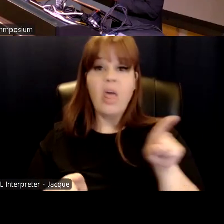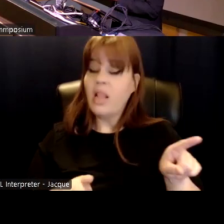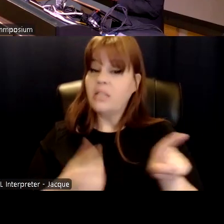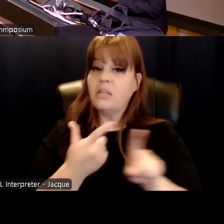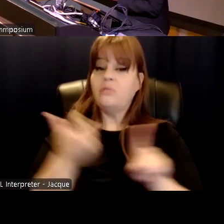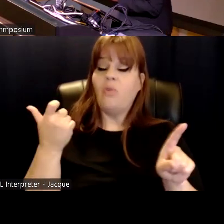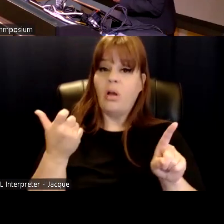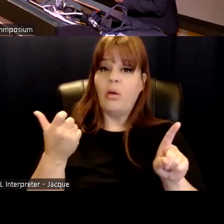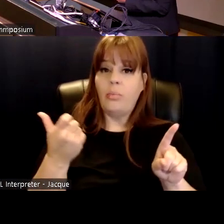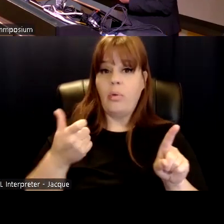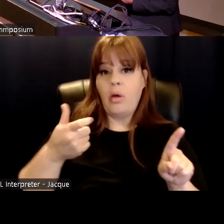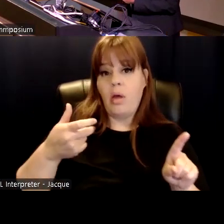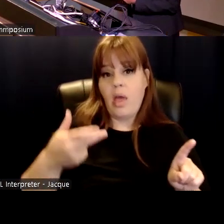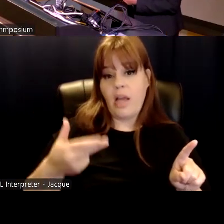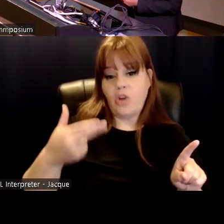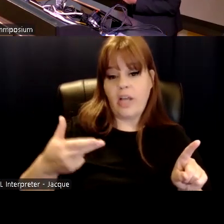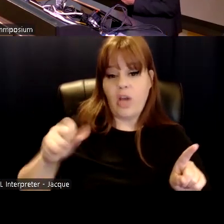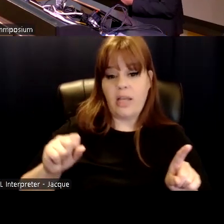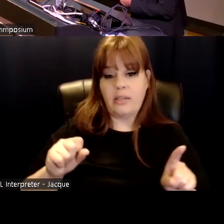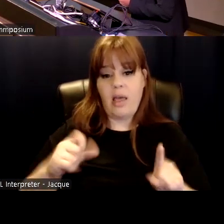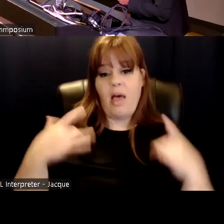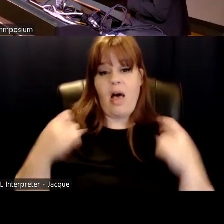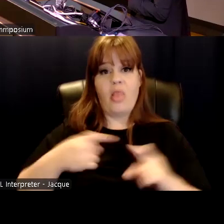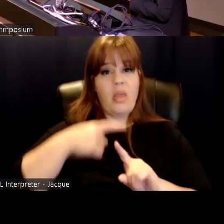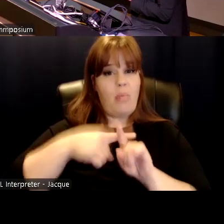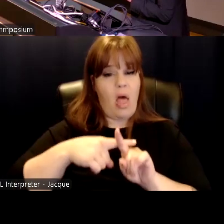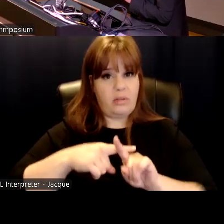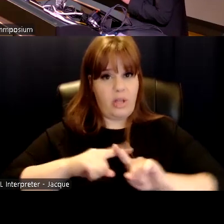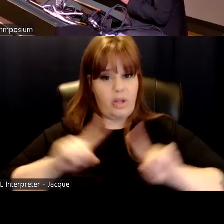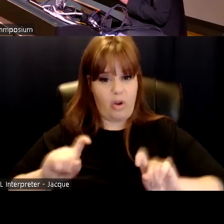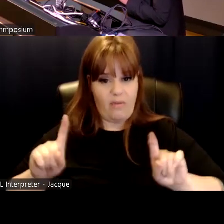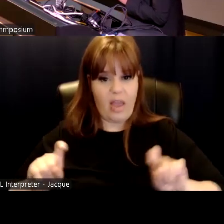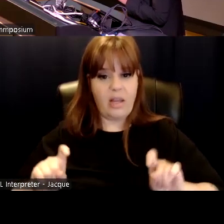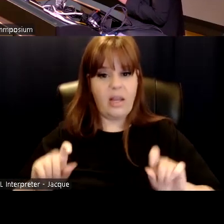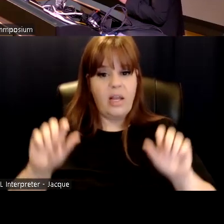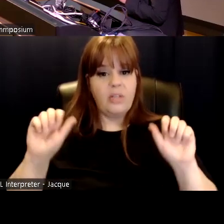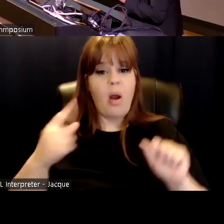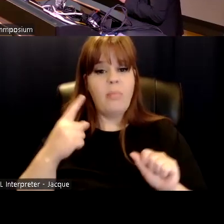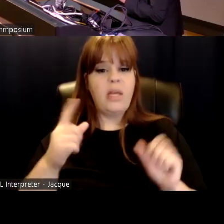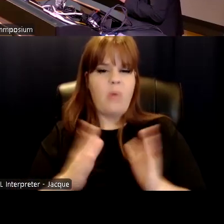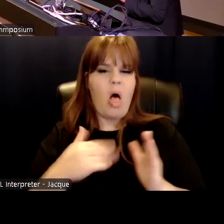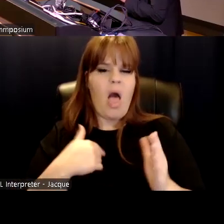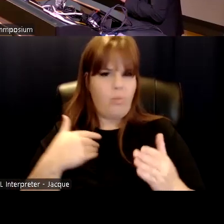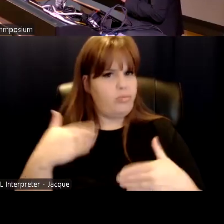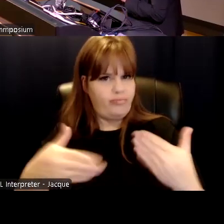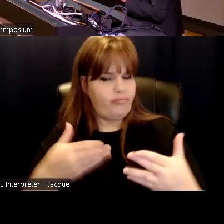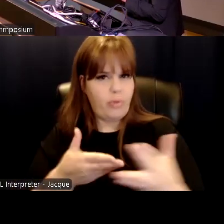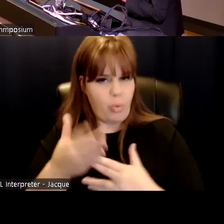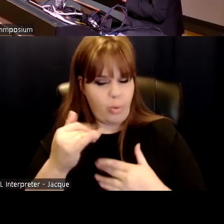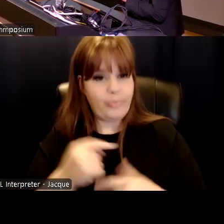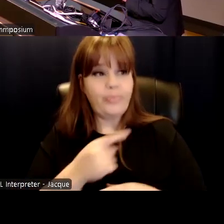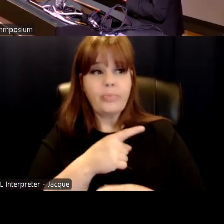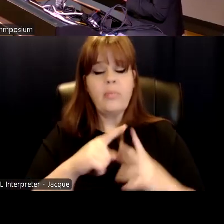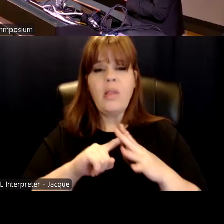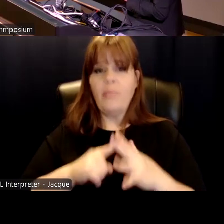the HHS Health Plus survey, and I'd like to walk you through it. It's probably small for you, so I will walk you through it. In the beginning, this is the